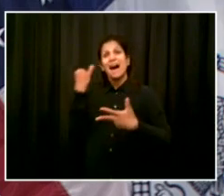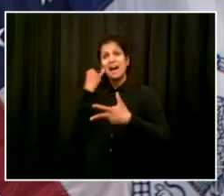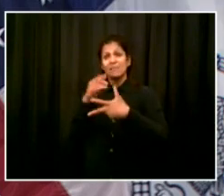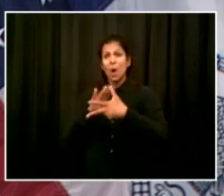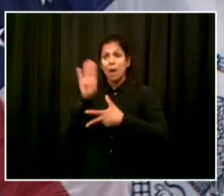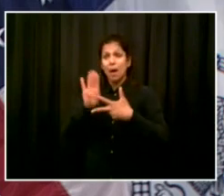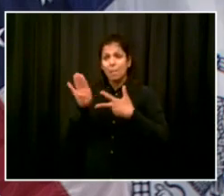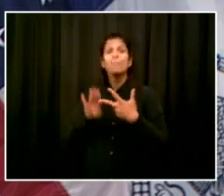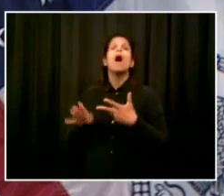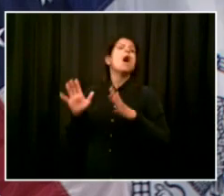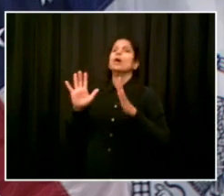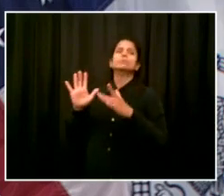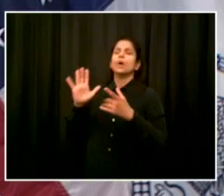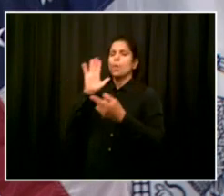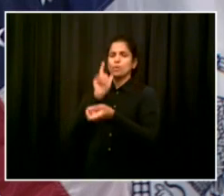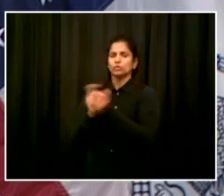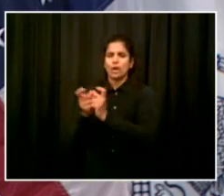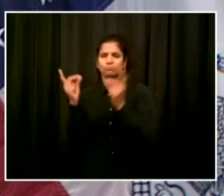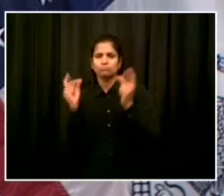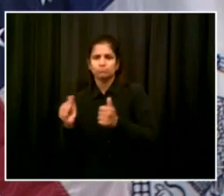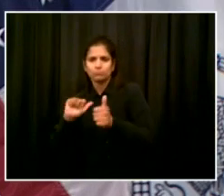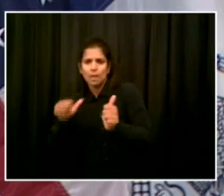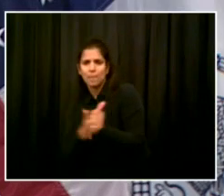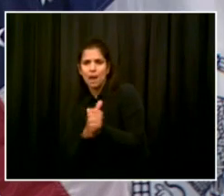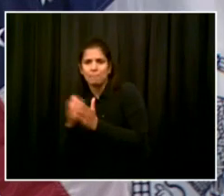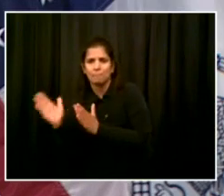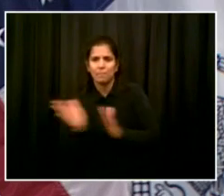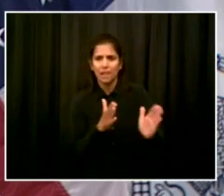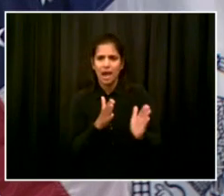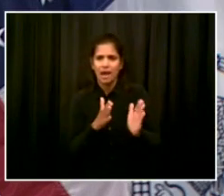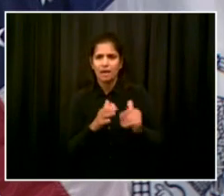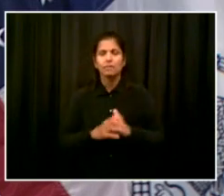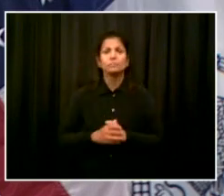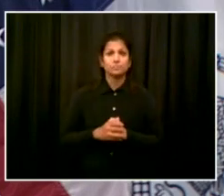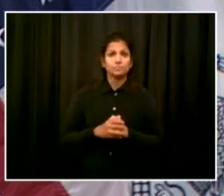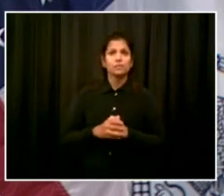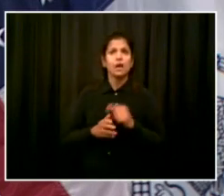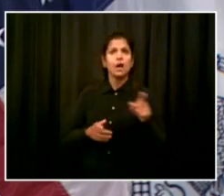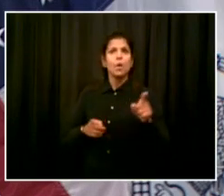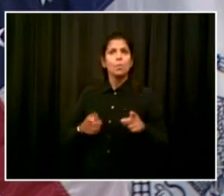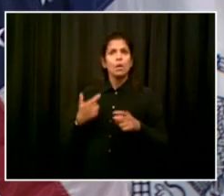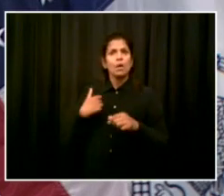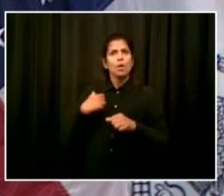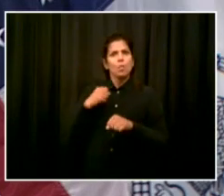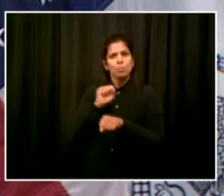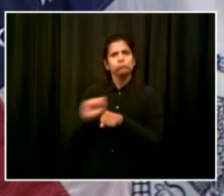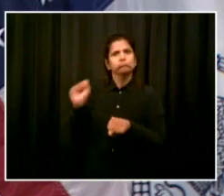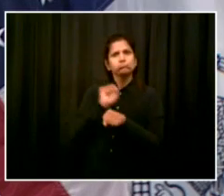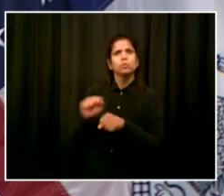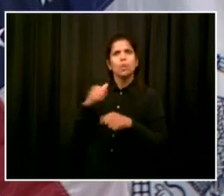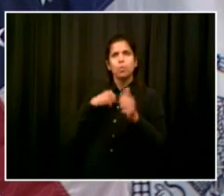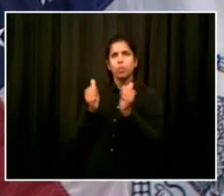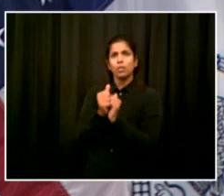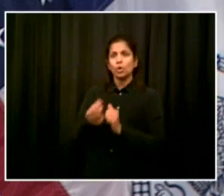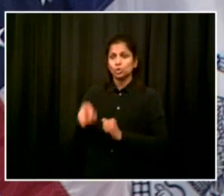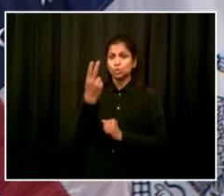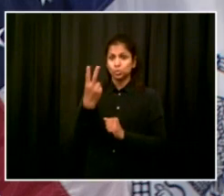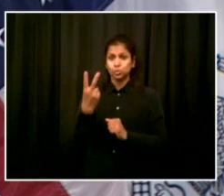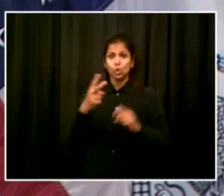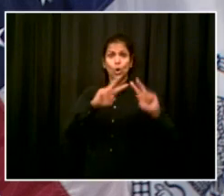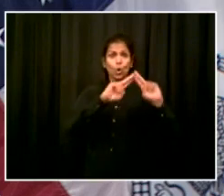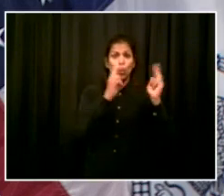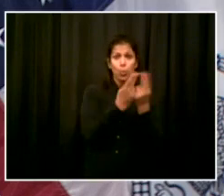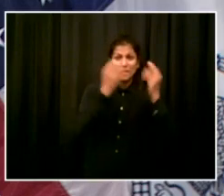welcome more and more educators into that discussion. I'll have that conversation with the chancellor. We certainly want to hear the voices of grassroots educators,